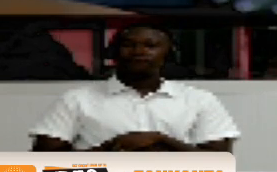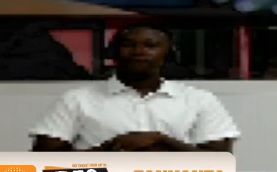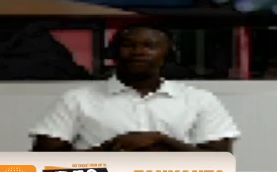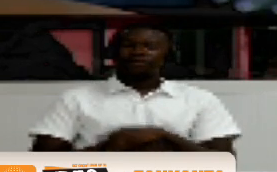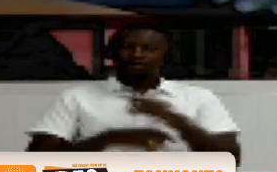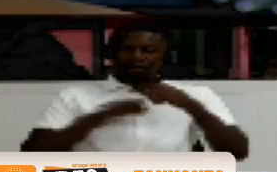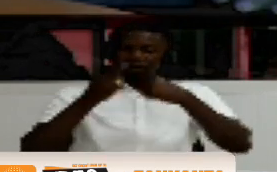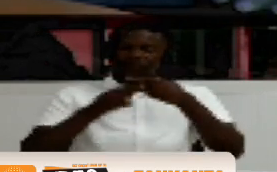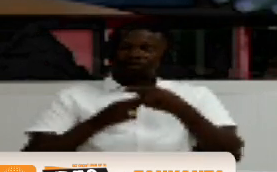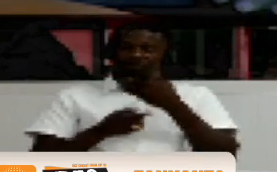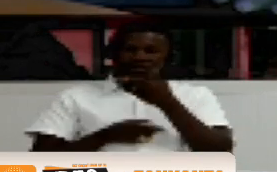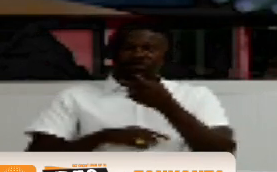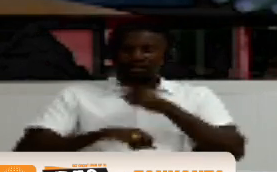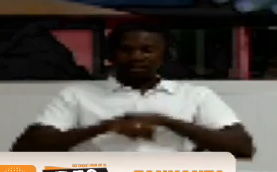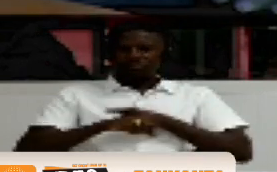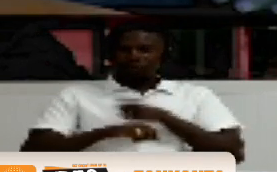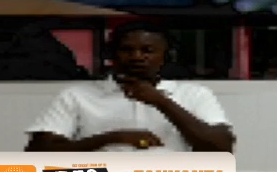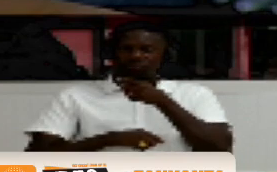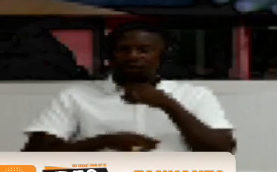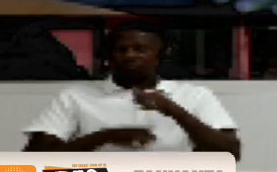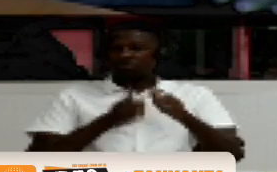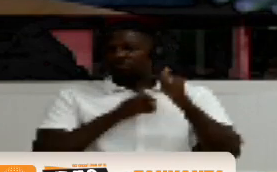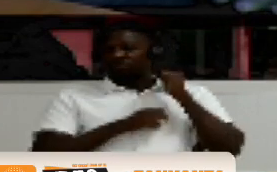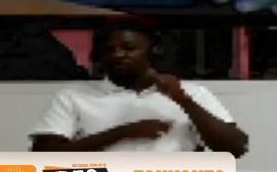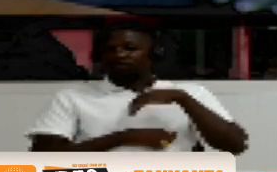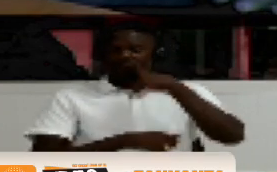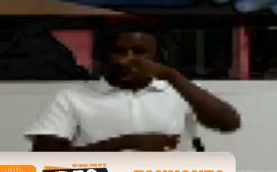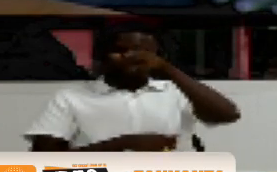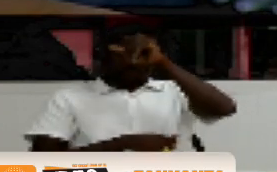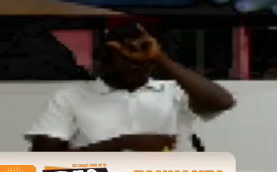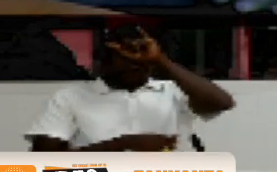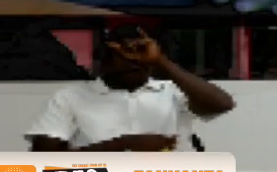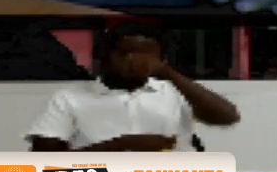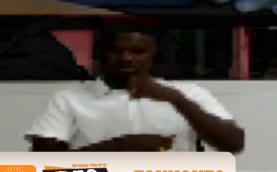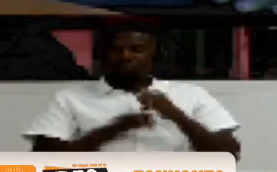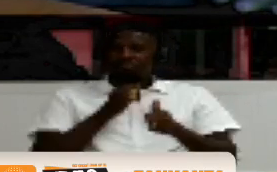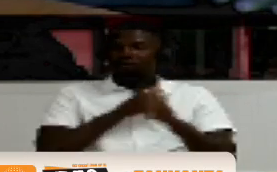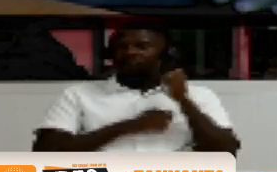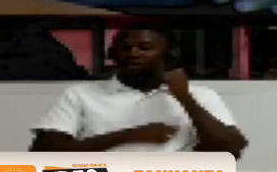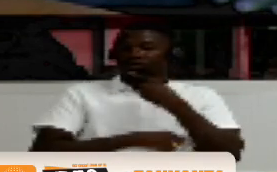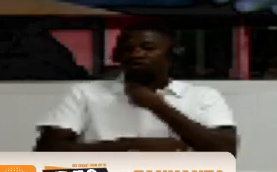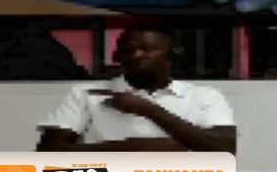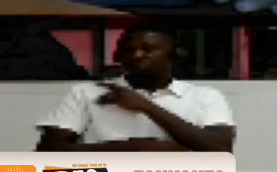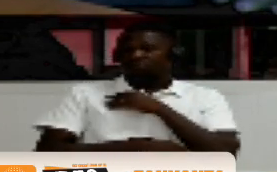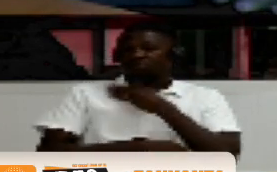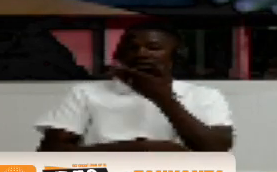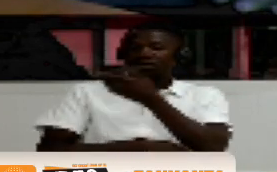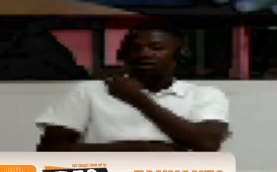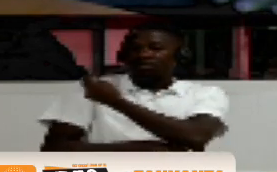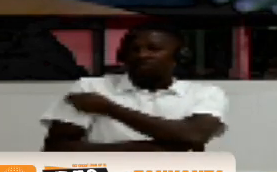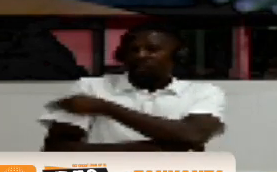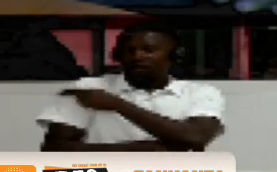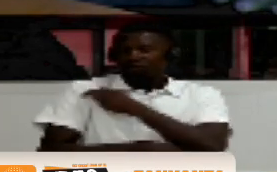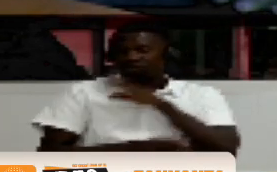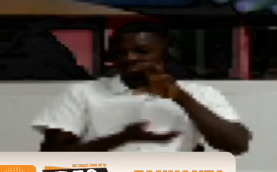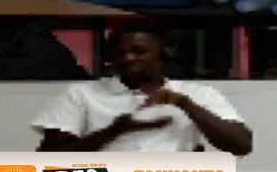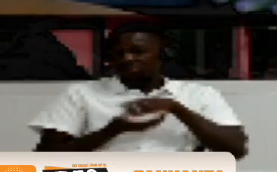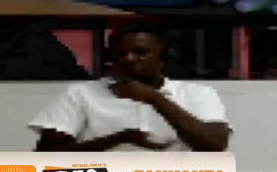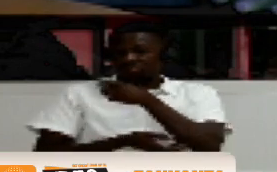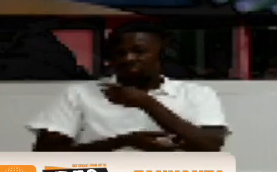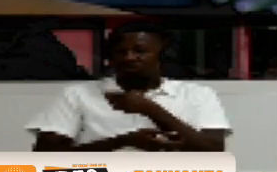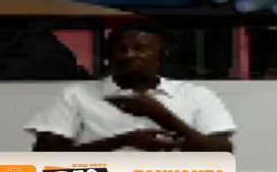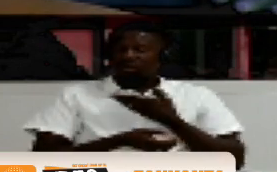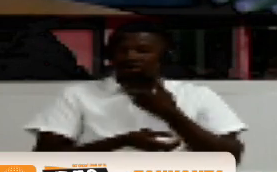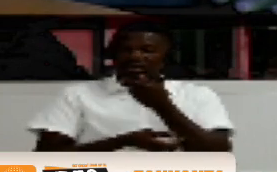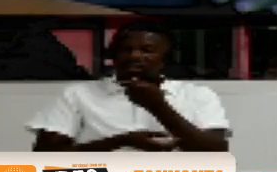And after this time that you came back from Egypt and went back into treatment at RVH, was there any talk